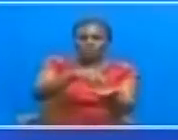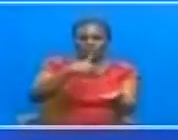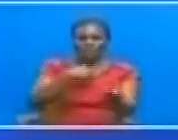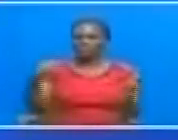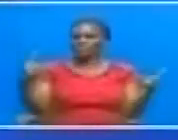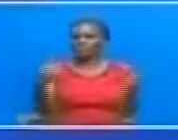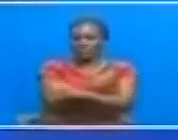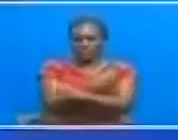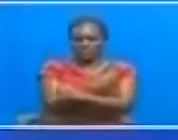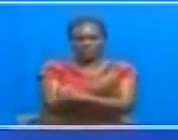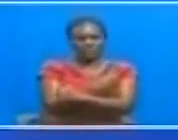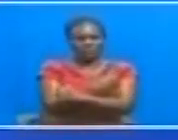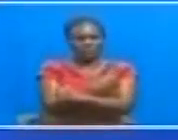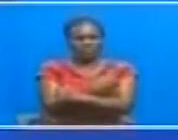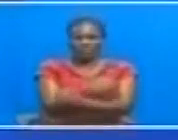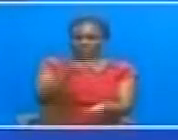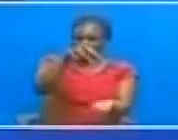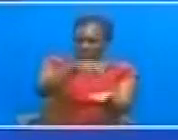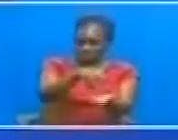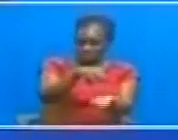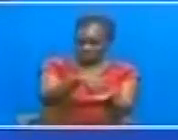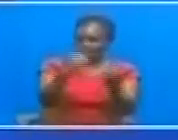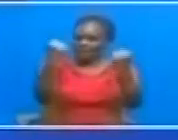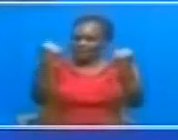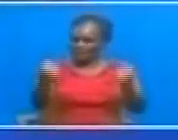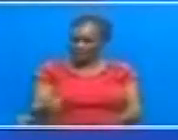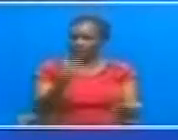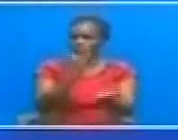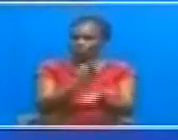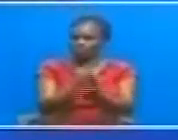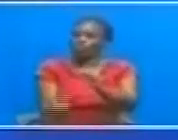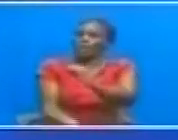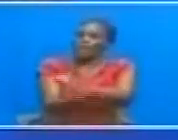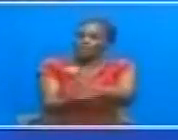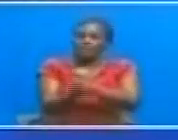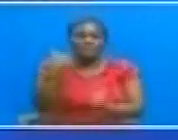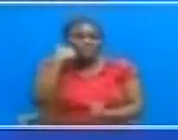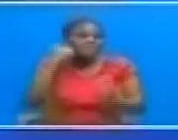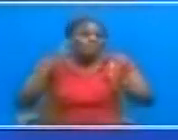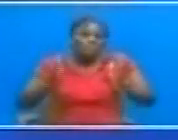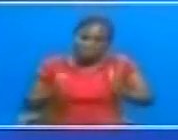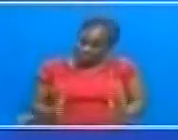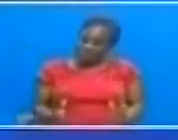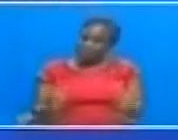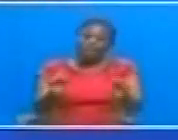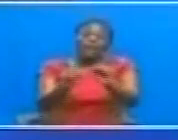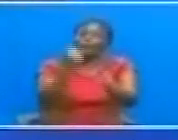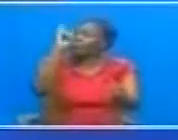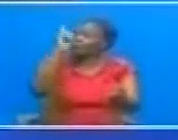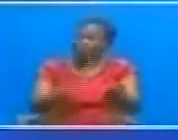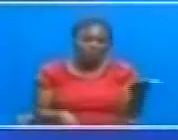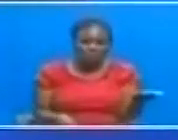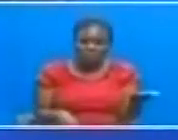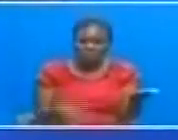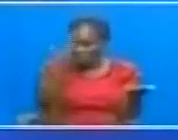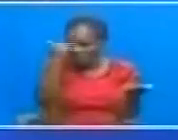is different. And in such situations then it becomes very difficult to explain to that client what may have happened and why the